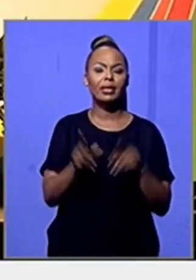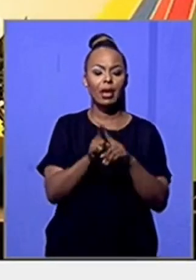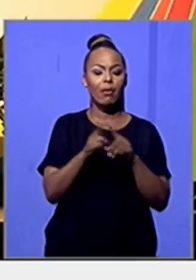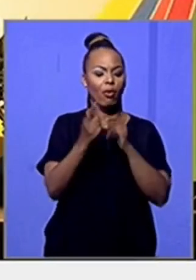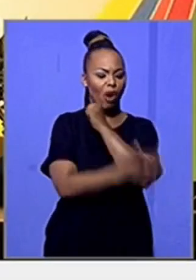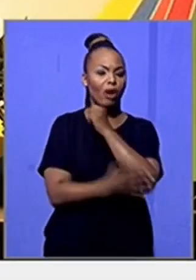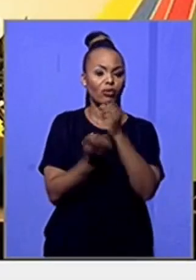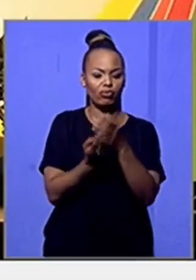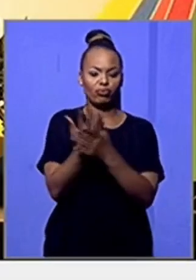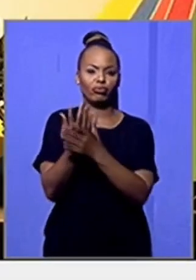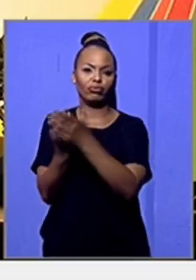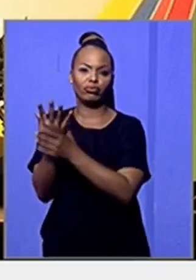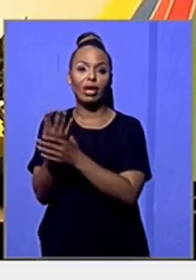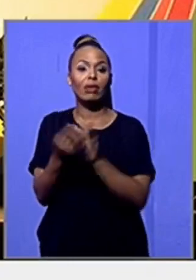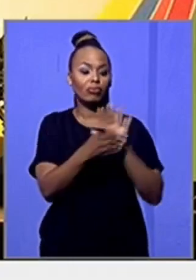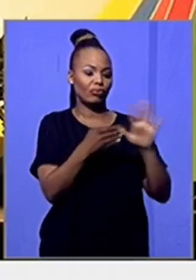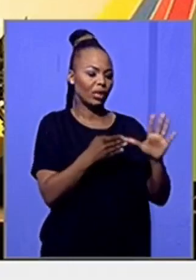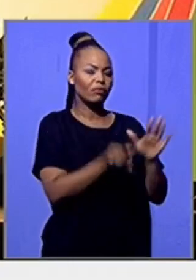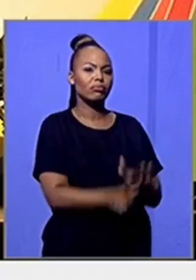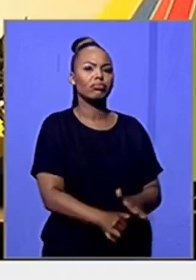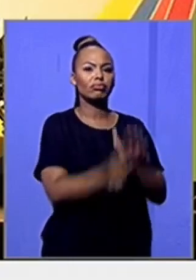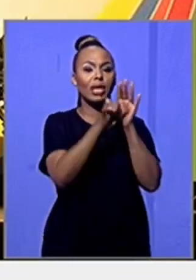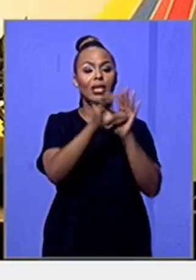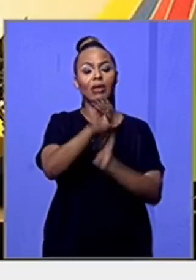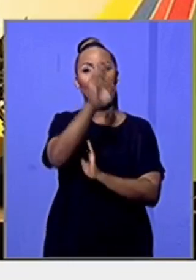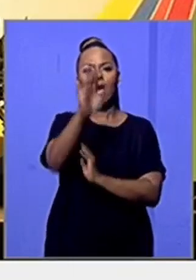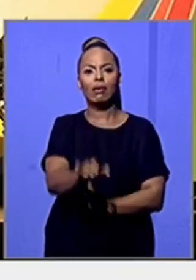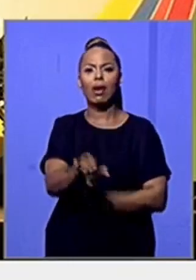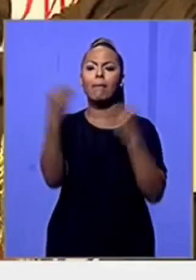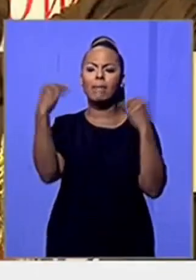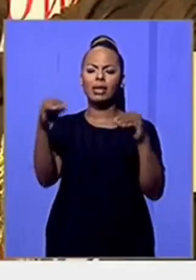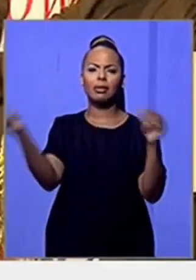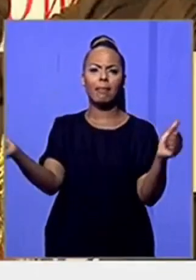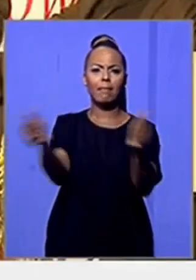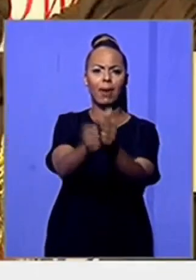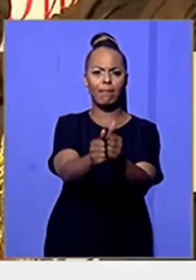jalo South Africa e dira kgwebo e ntšhi le